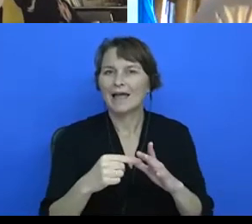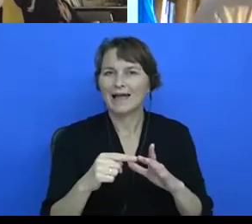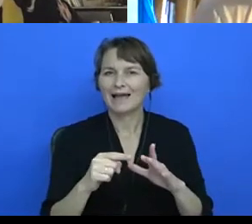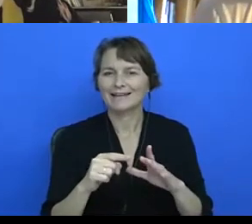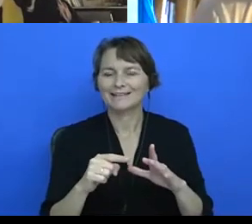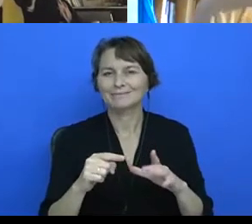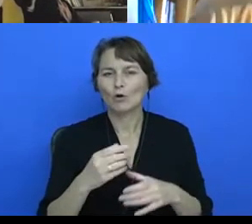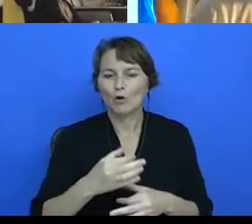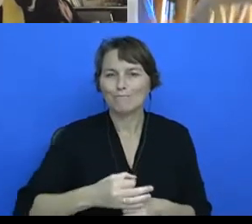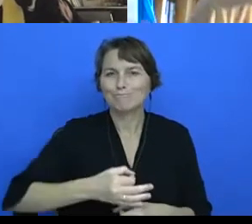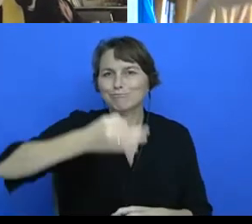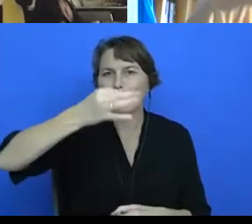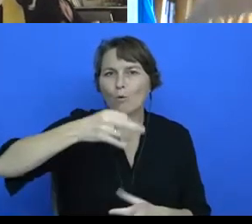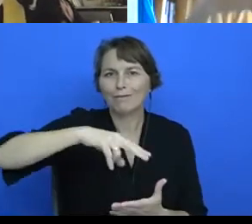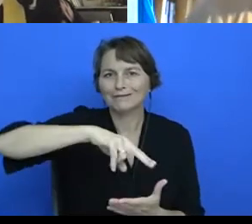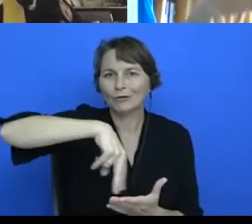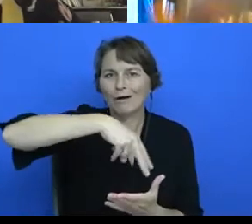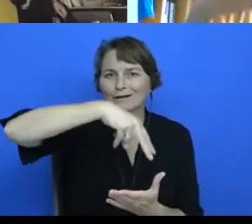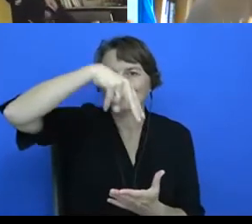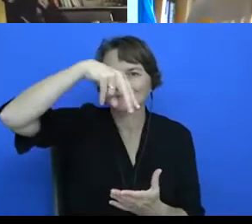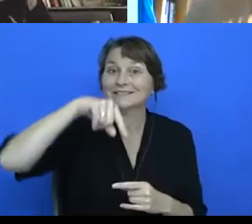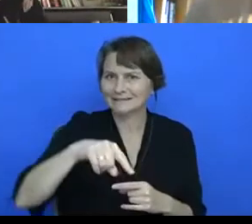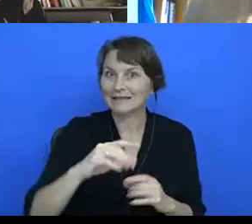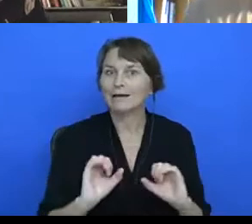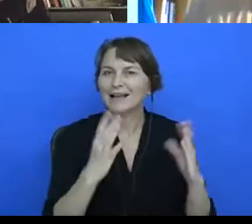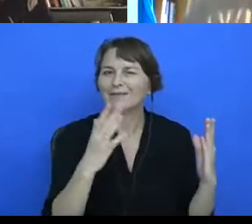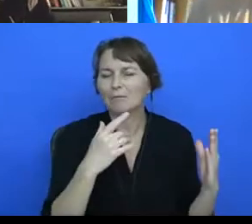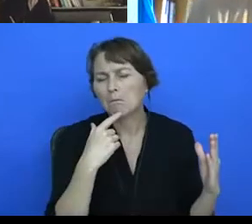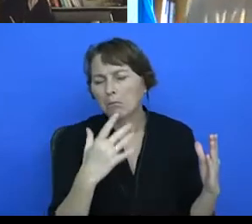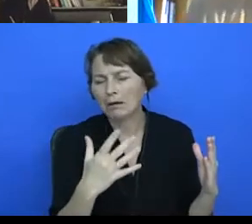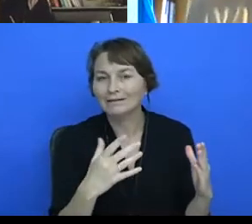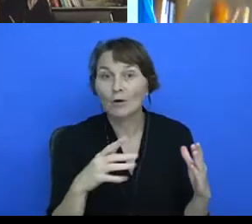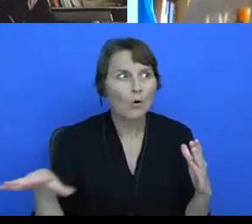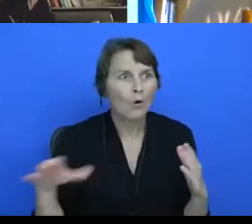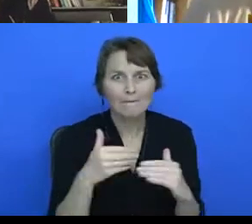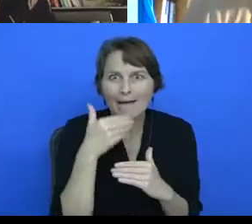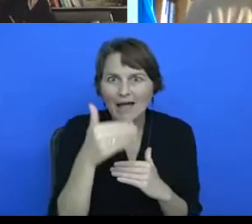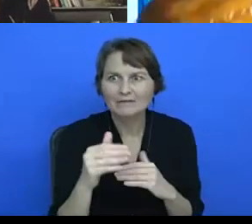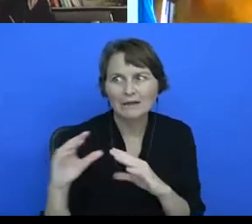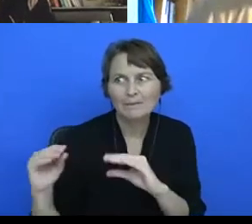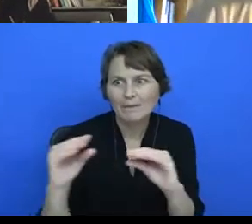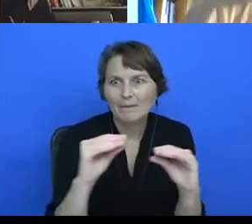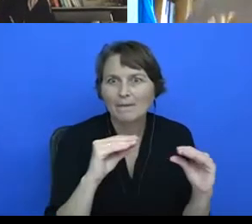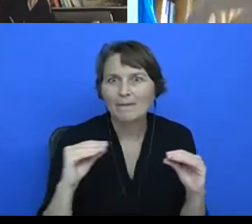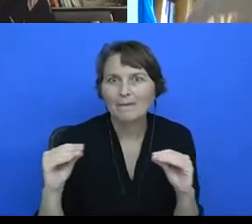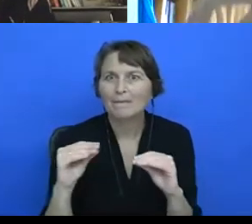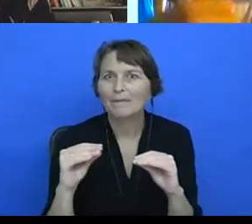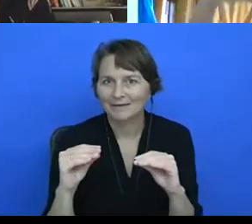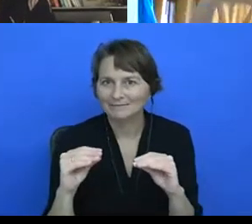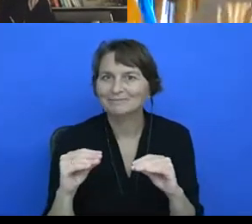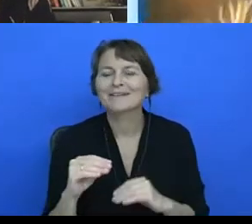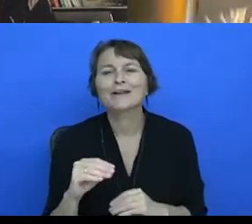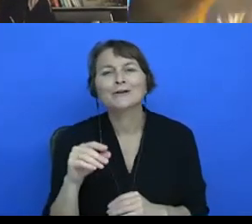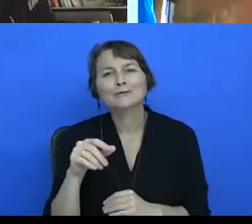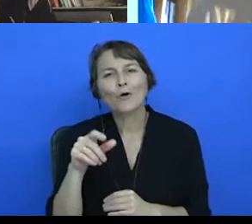it live, but it was sort of, everybody spoke about it afterwards. You know, it was just not expected to happen like that. One of my colleagues actually dressed up with the conference t-shirt on